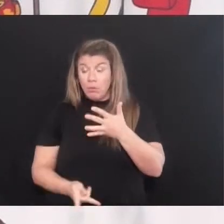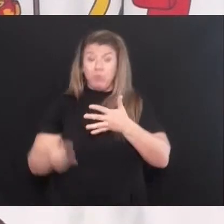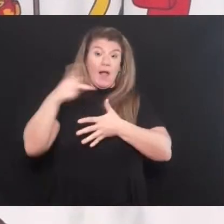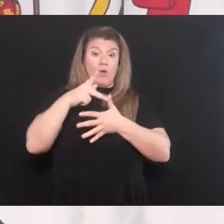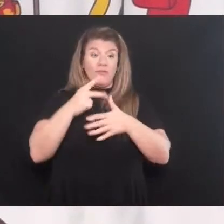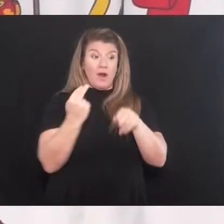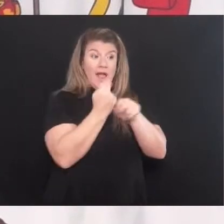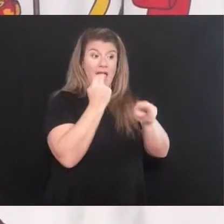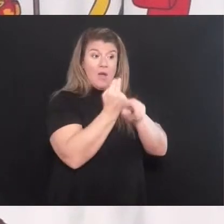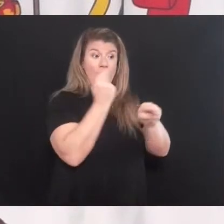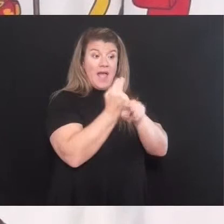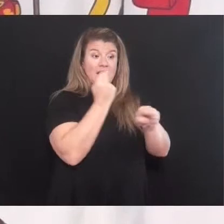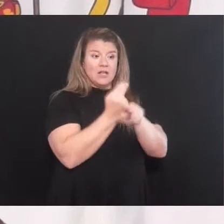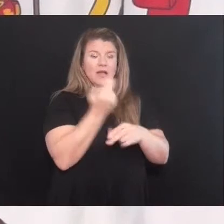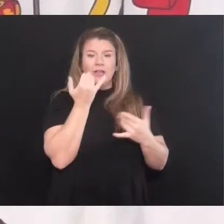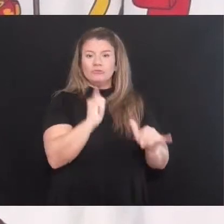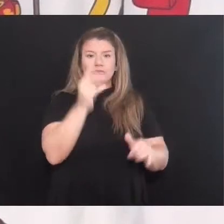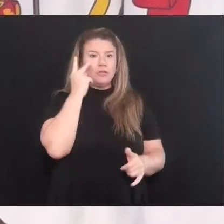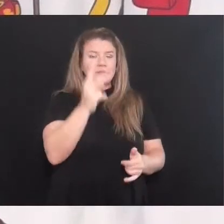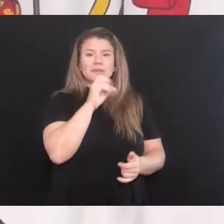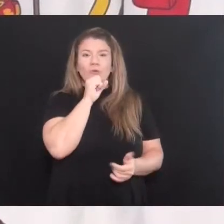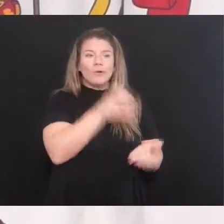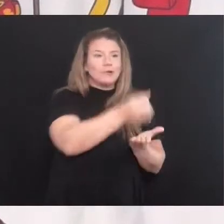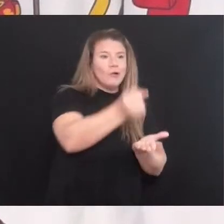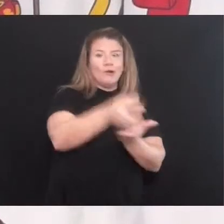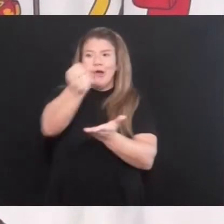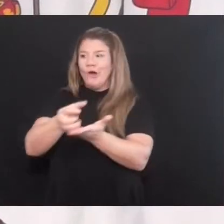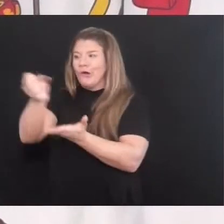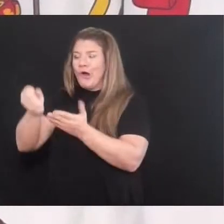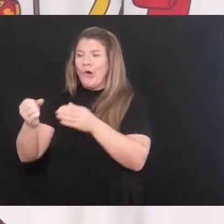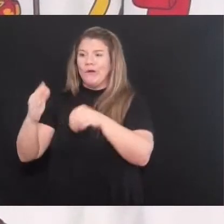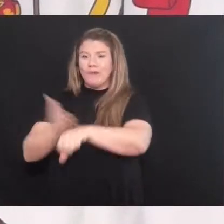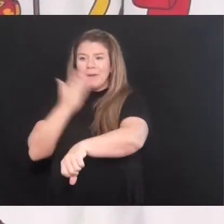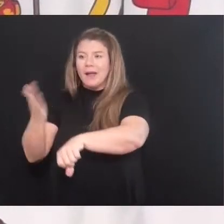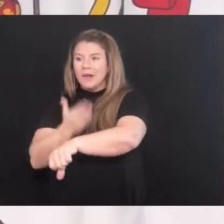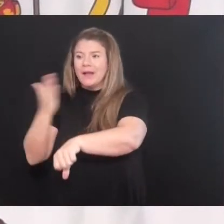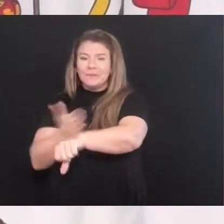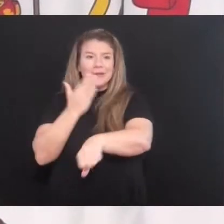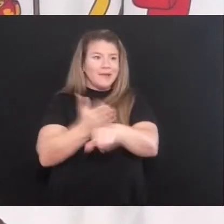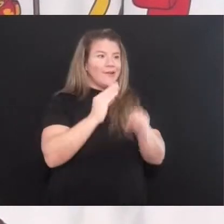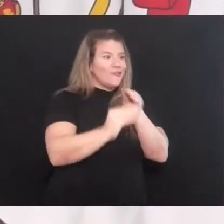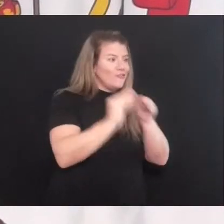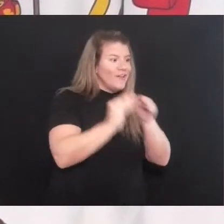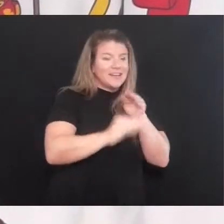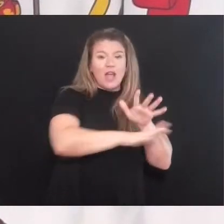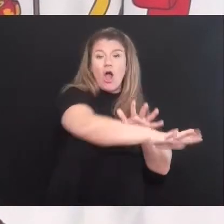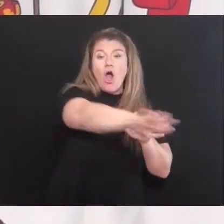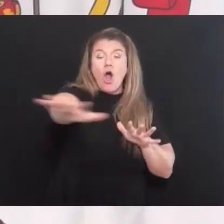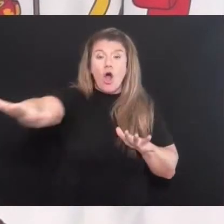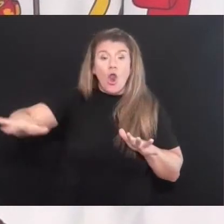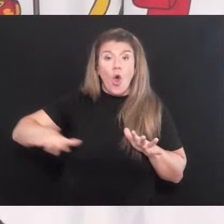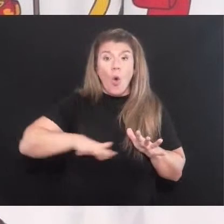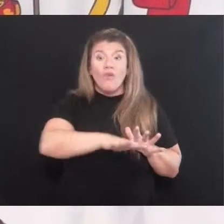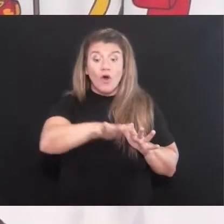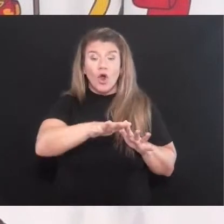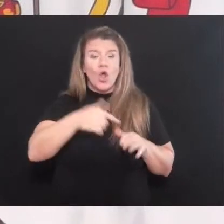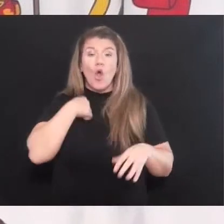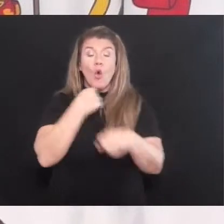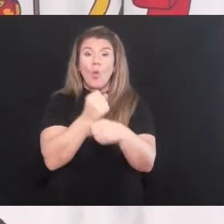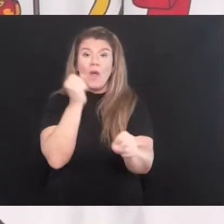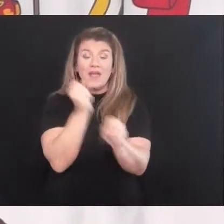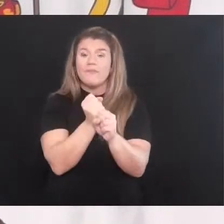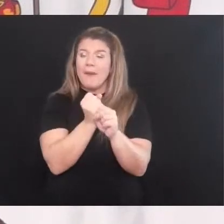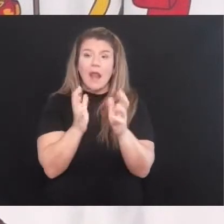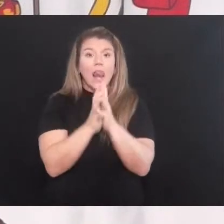And everywhere you go, there's orange cones all over the place. And there's roads being paved everywhere you turn. And we have made an